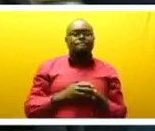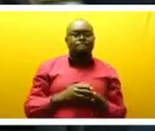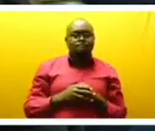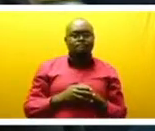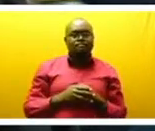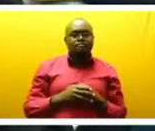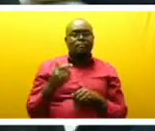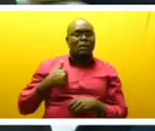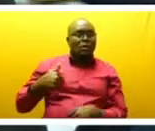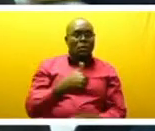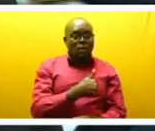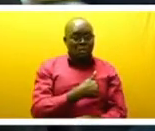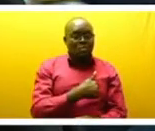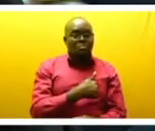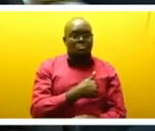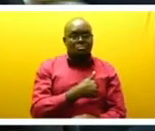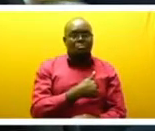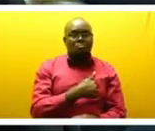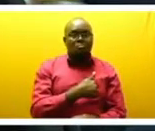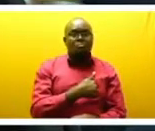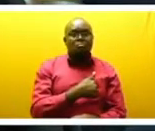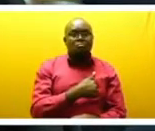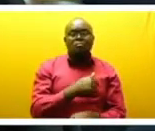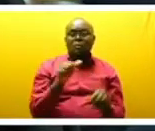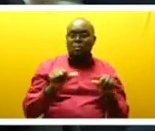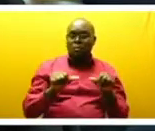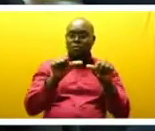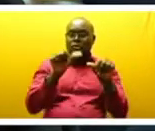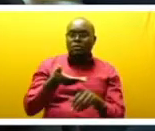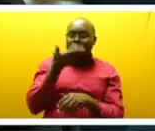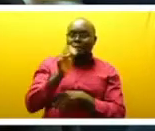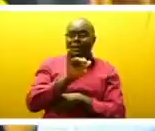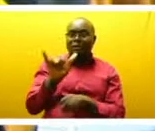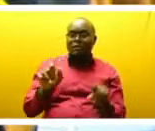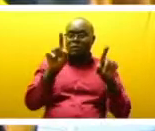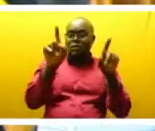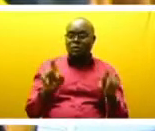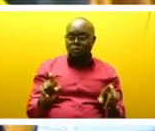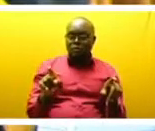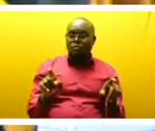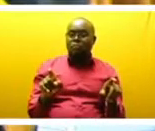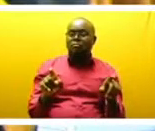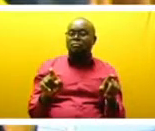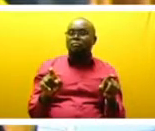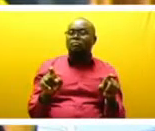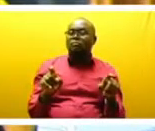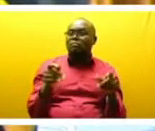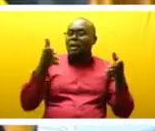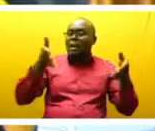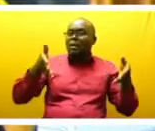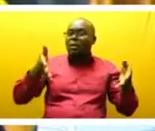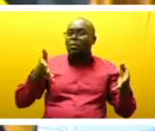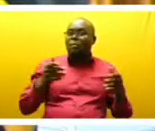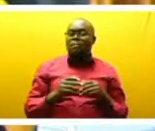Are we at liberty to proceed to answer those questions right away?